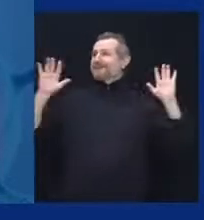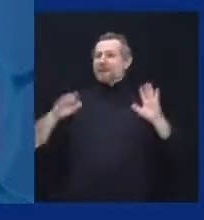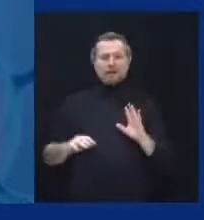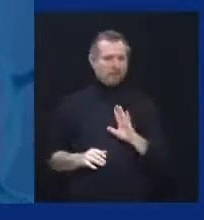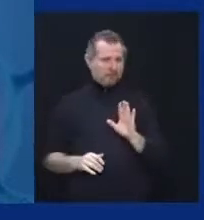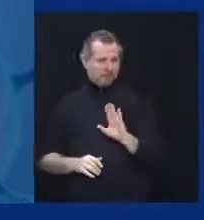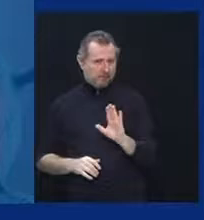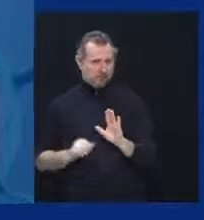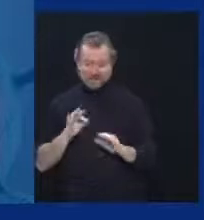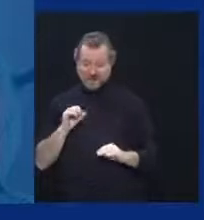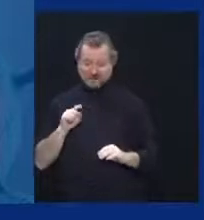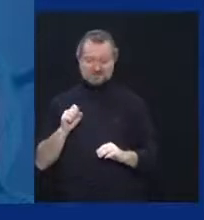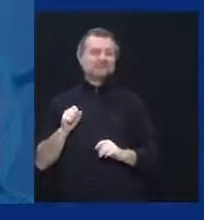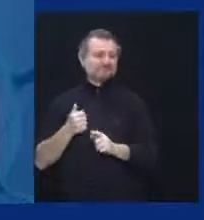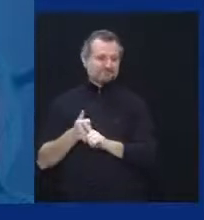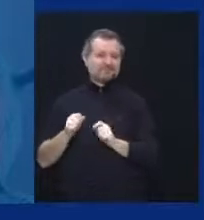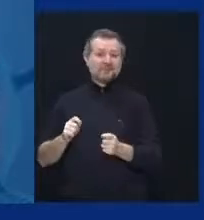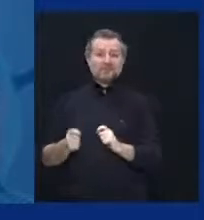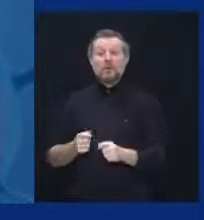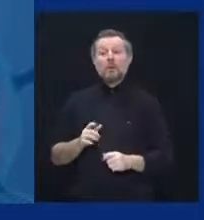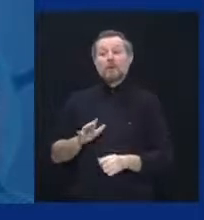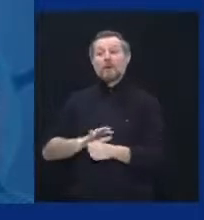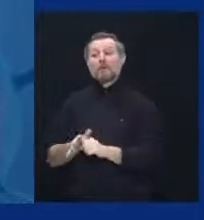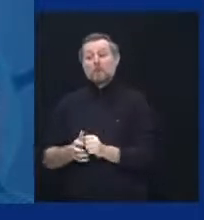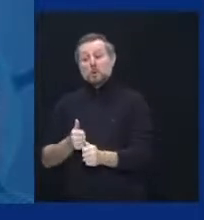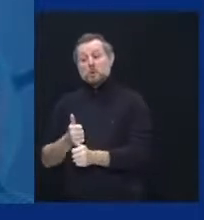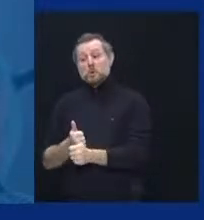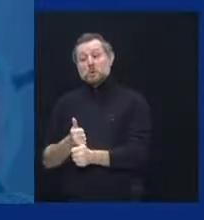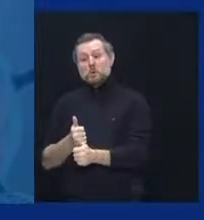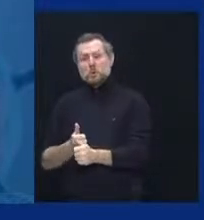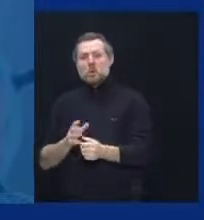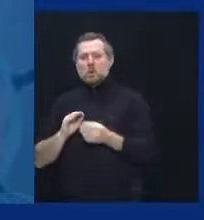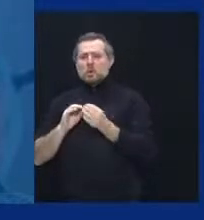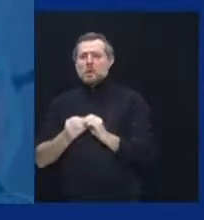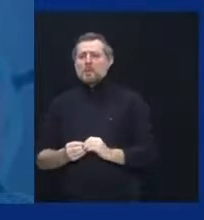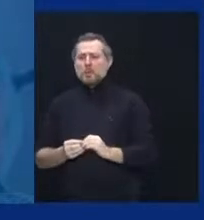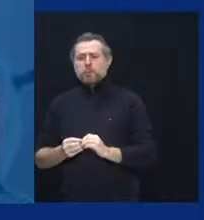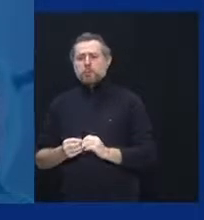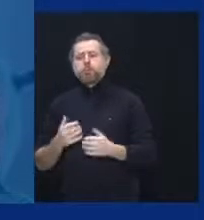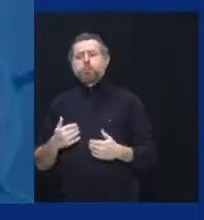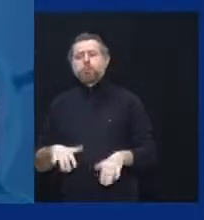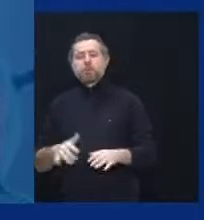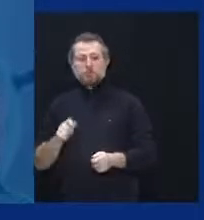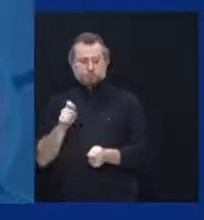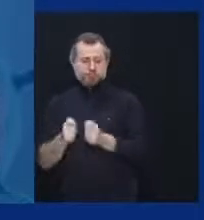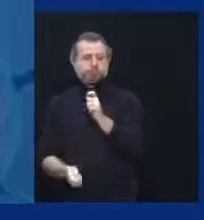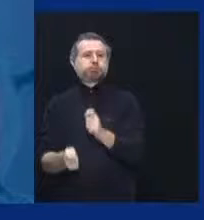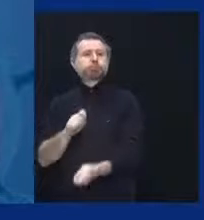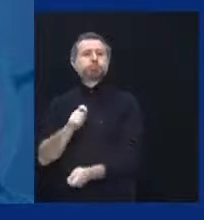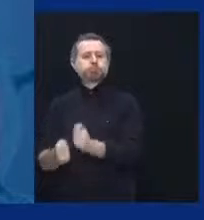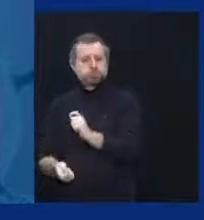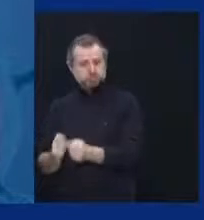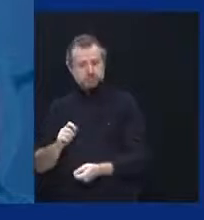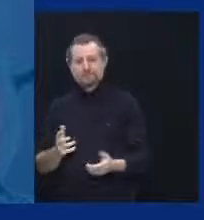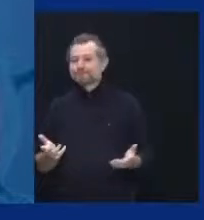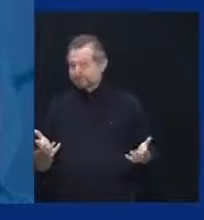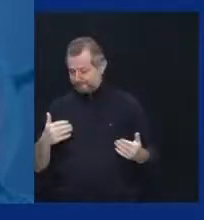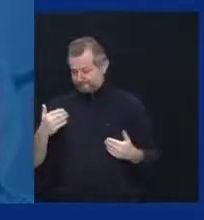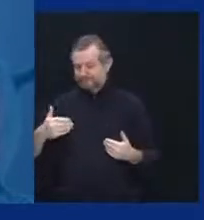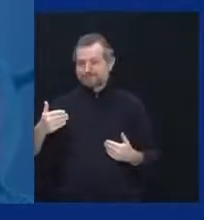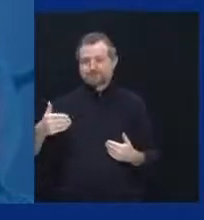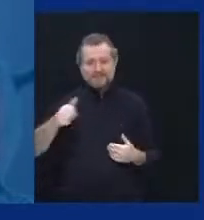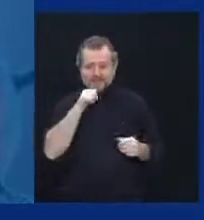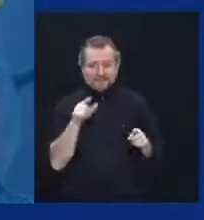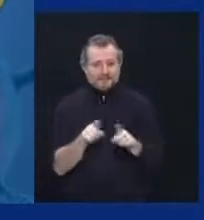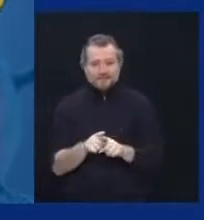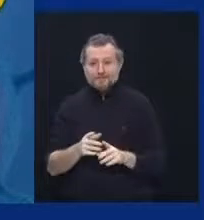change. COVID facts change dramatically, and they change often. There's now